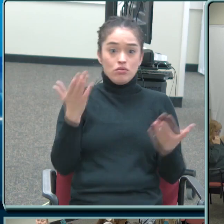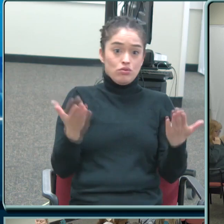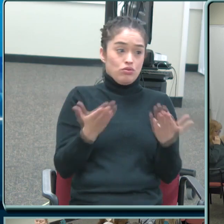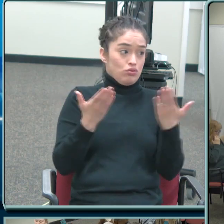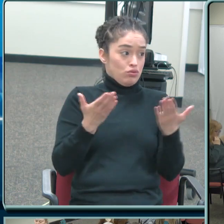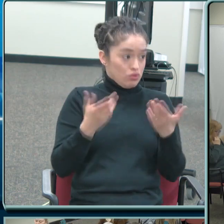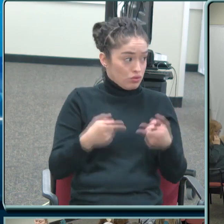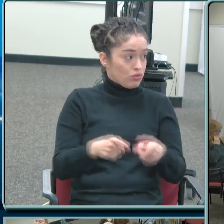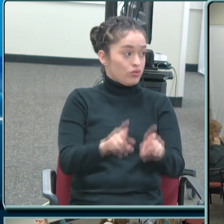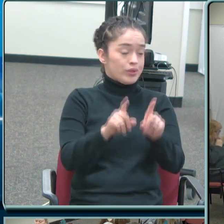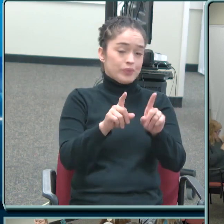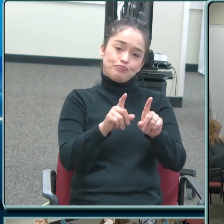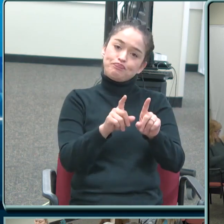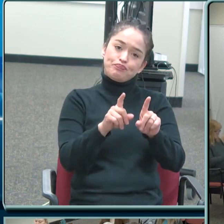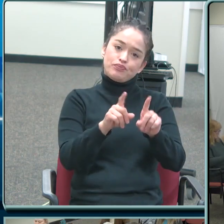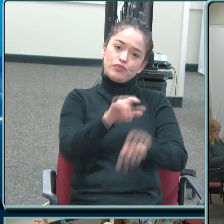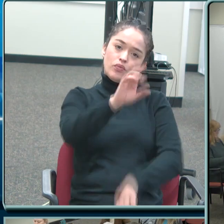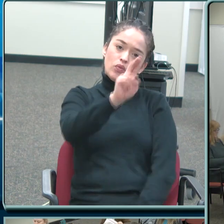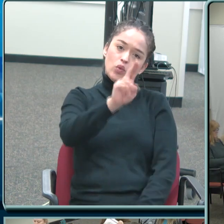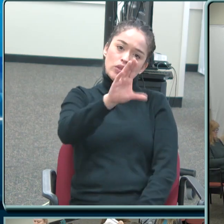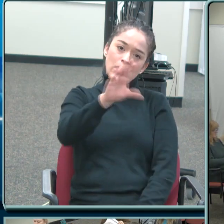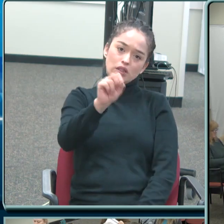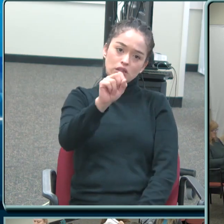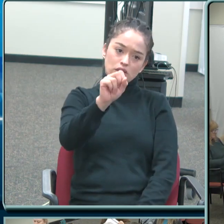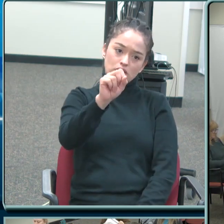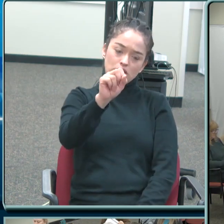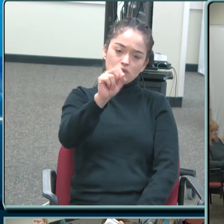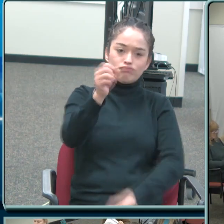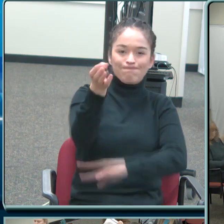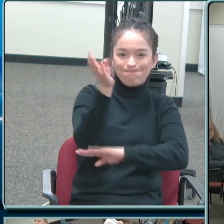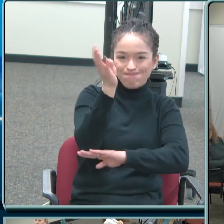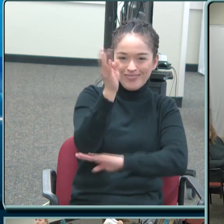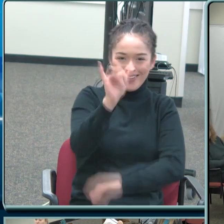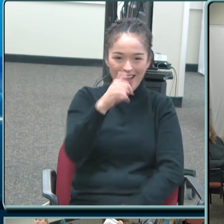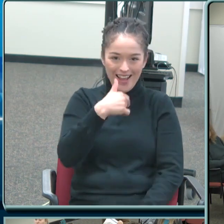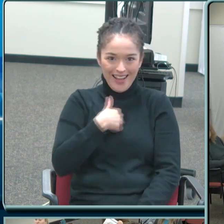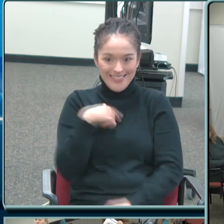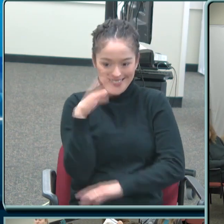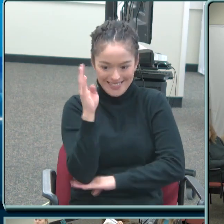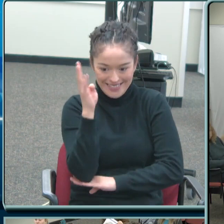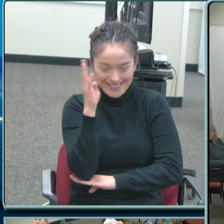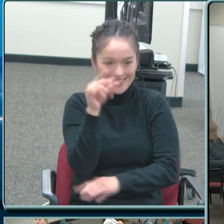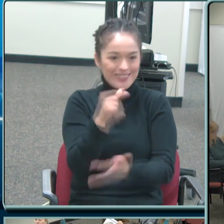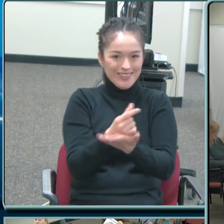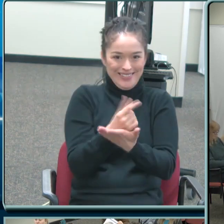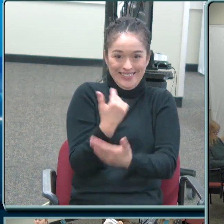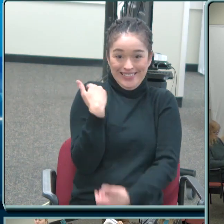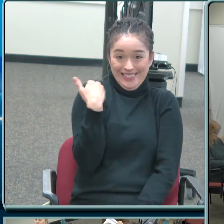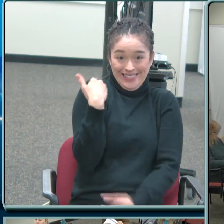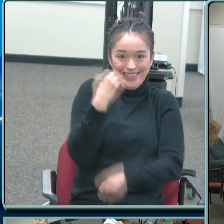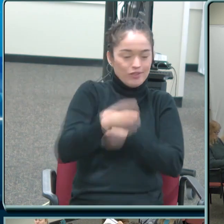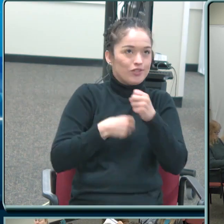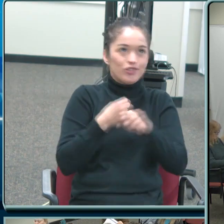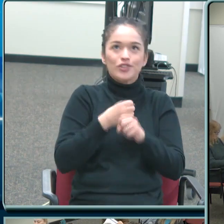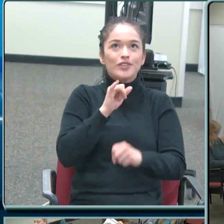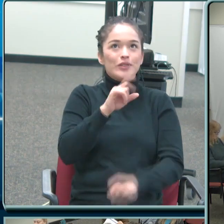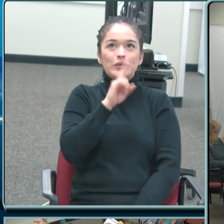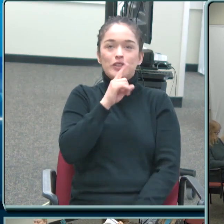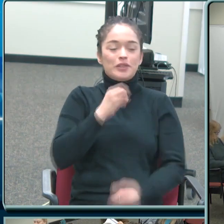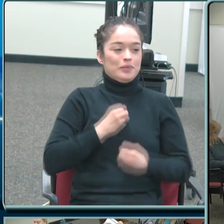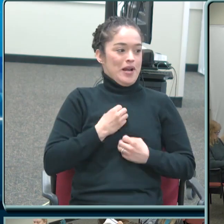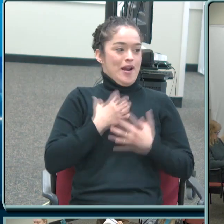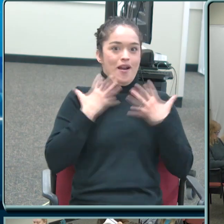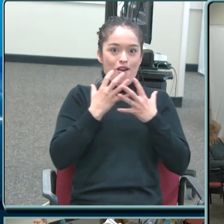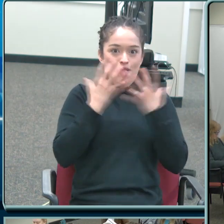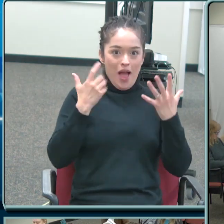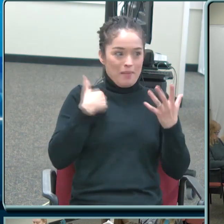at the UCCS commencement speech that I provided mid-year. That meant a lot to me,